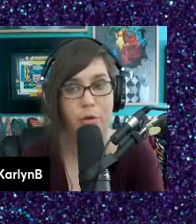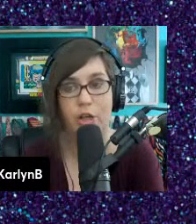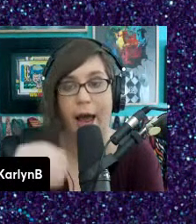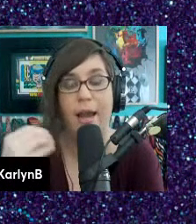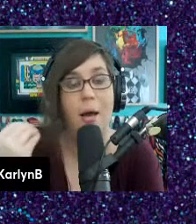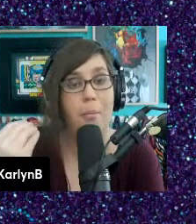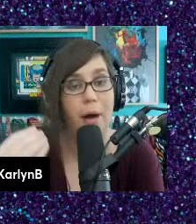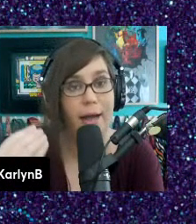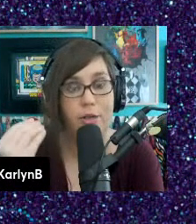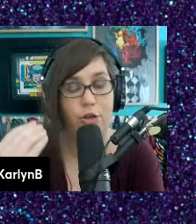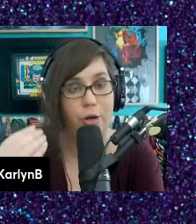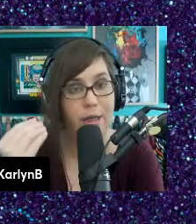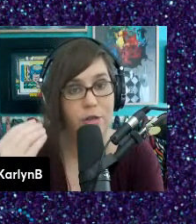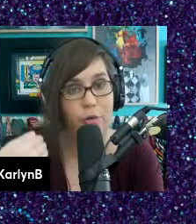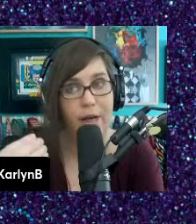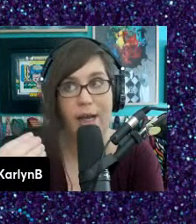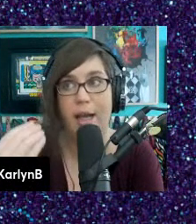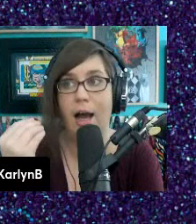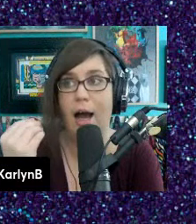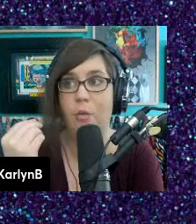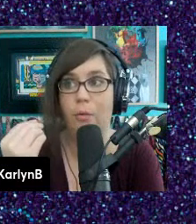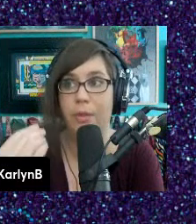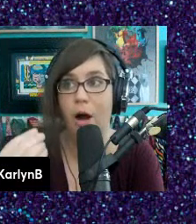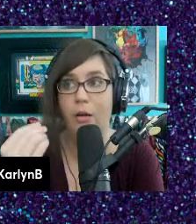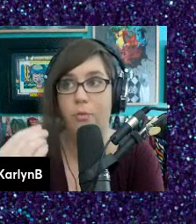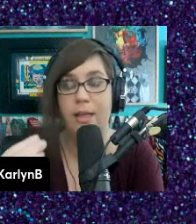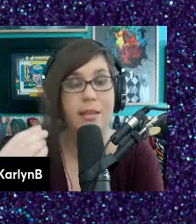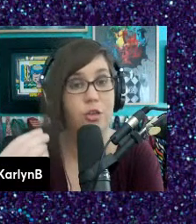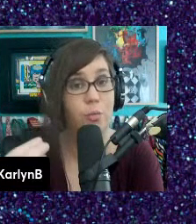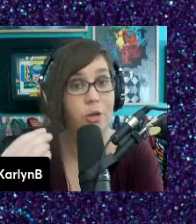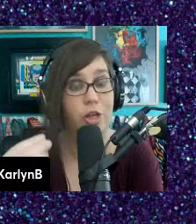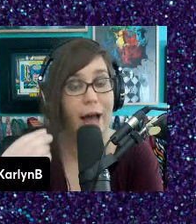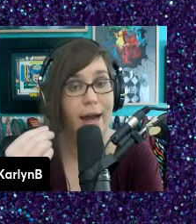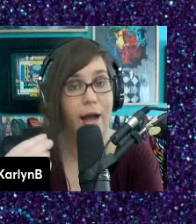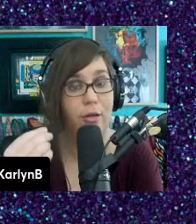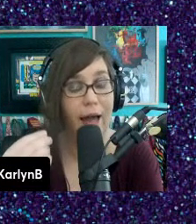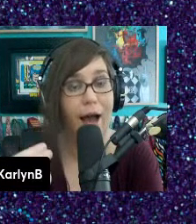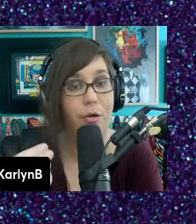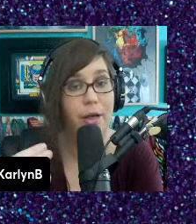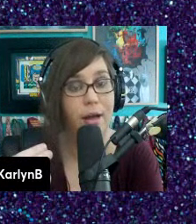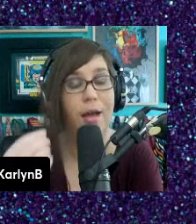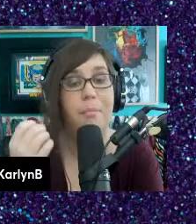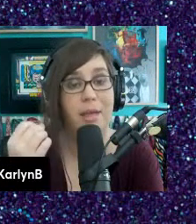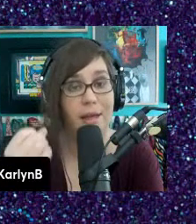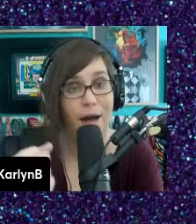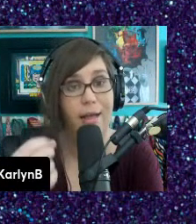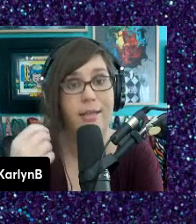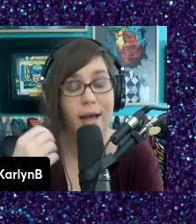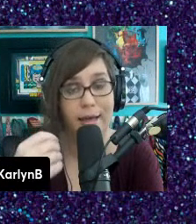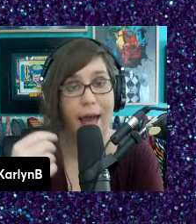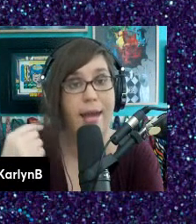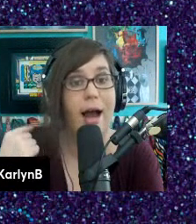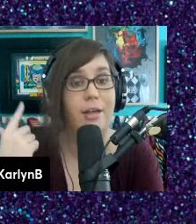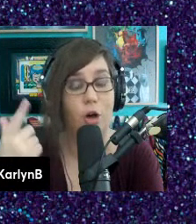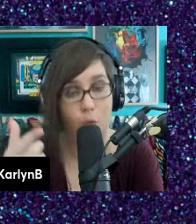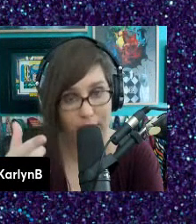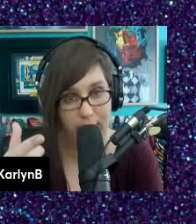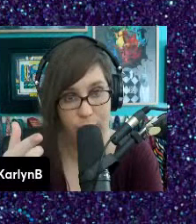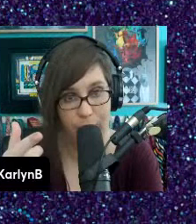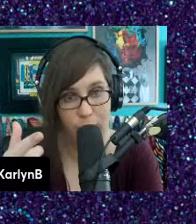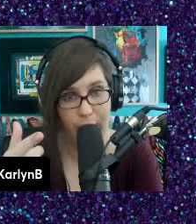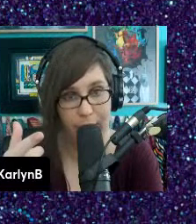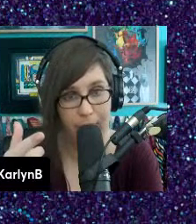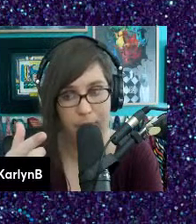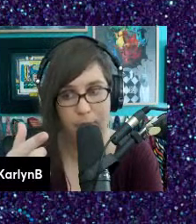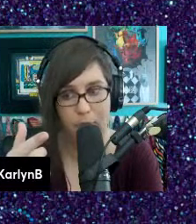the super chat. But during the training, I will not read the super chat out loud because, again, I don't want to